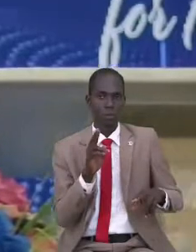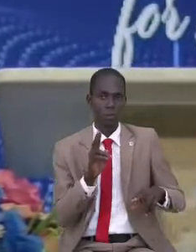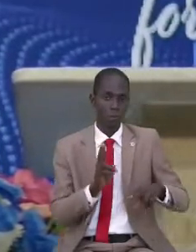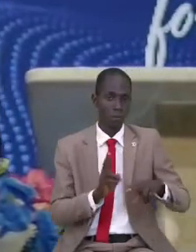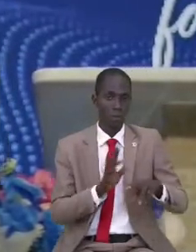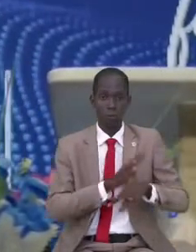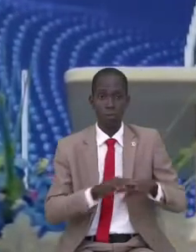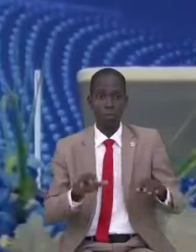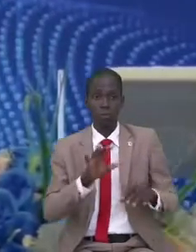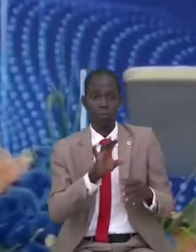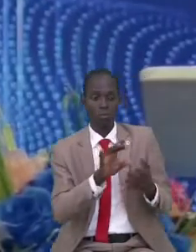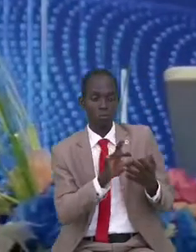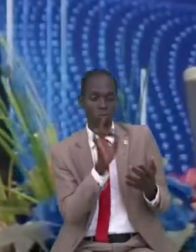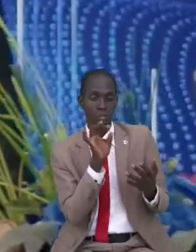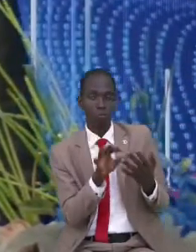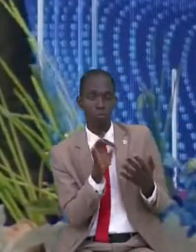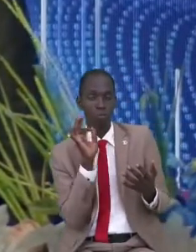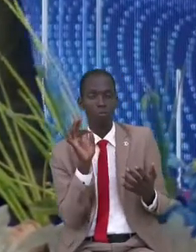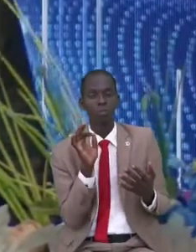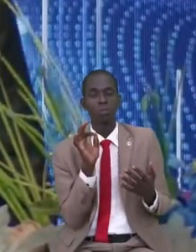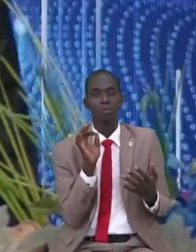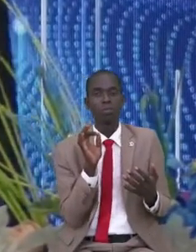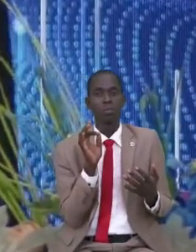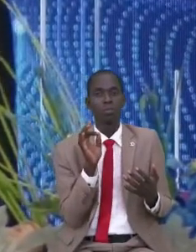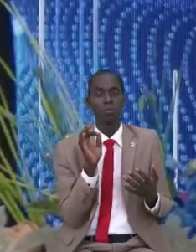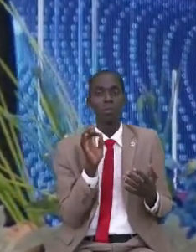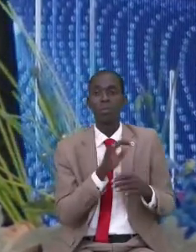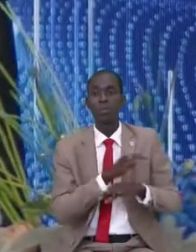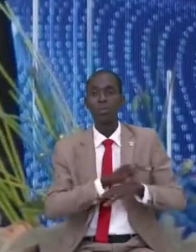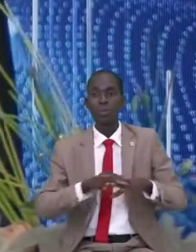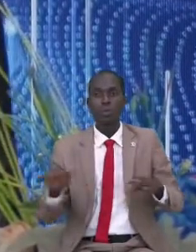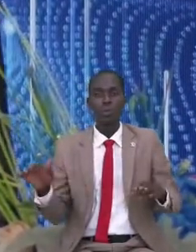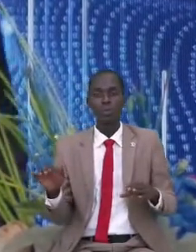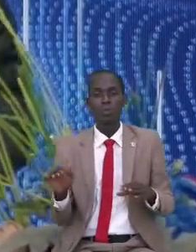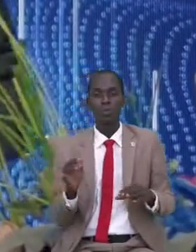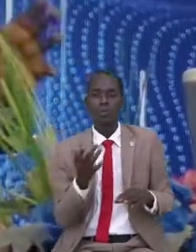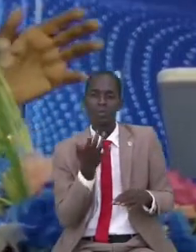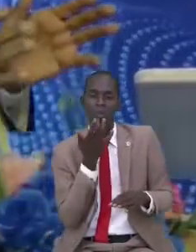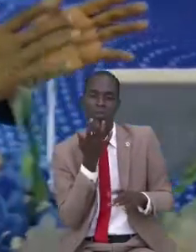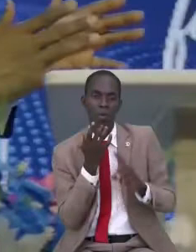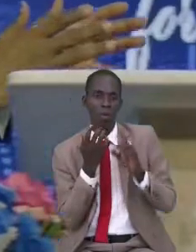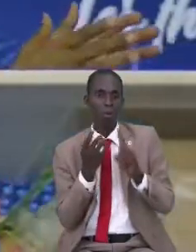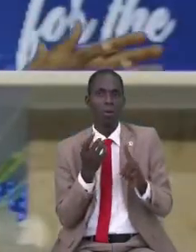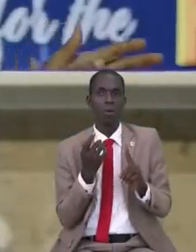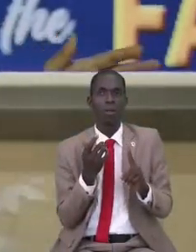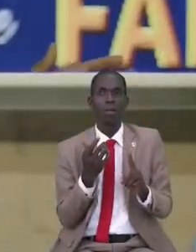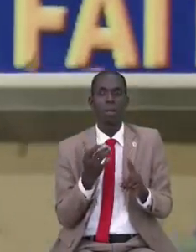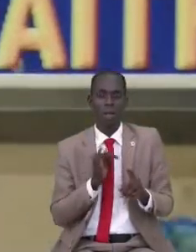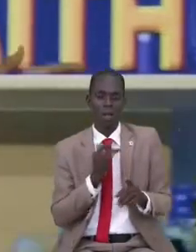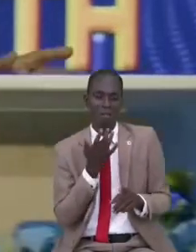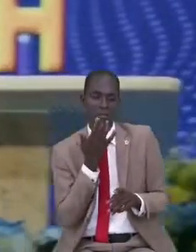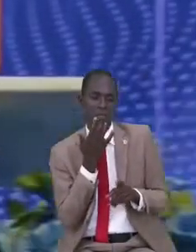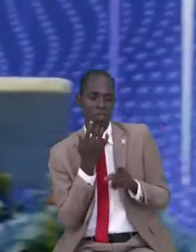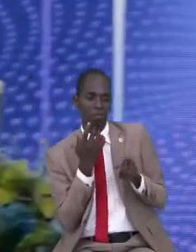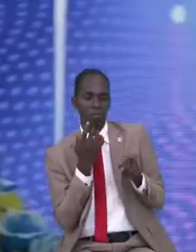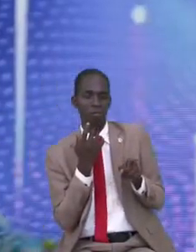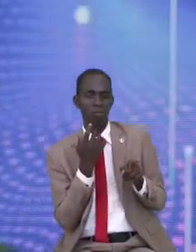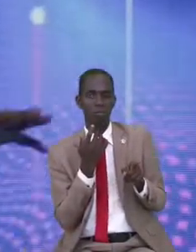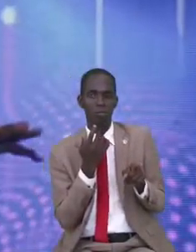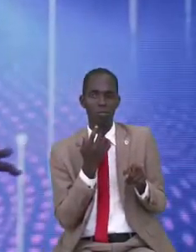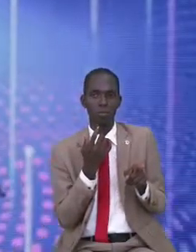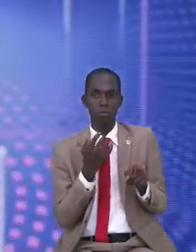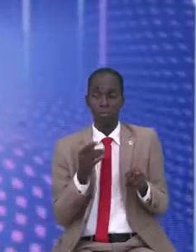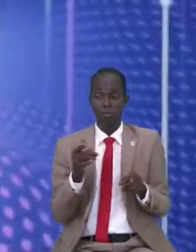choose, don't select, don't prefer. I prefer this faith, I prefer